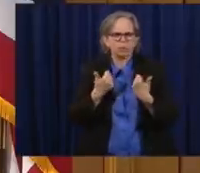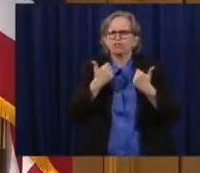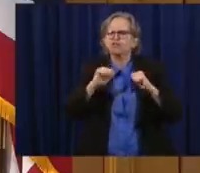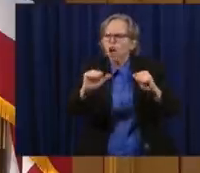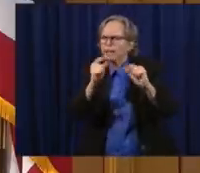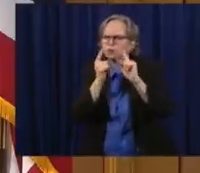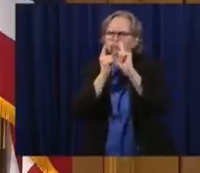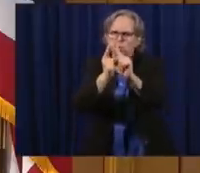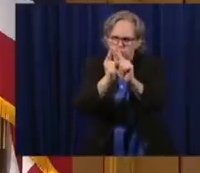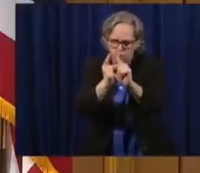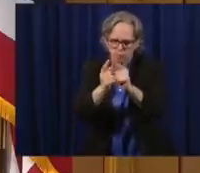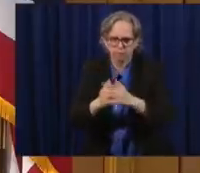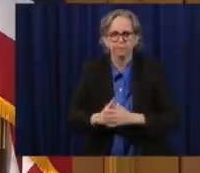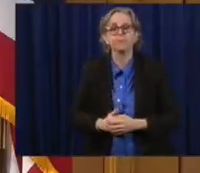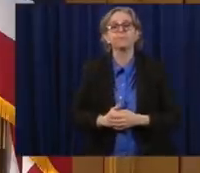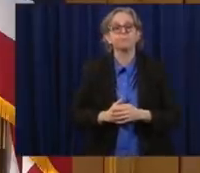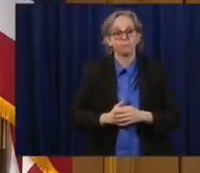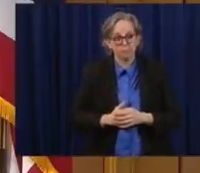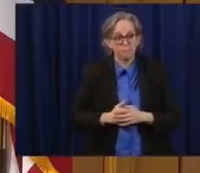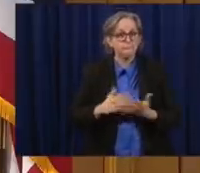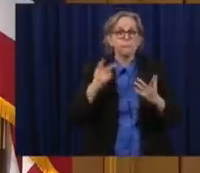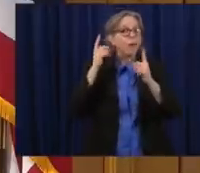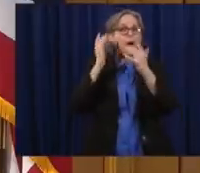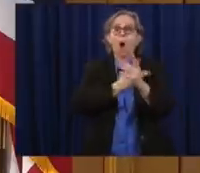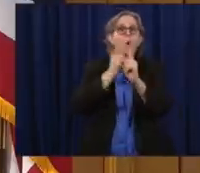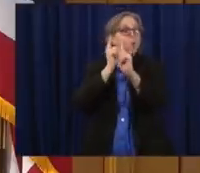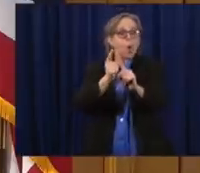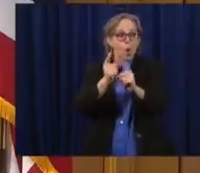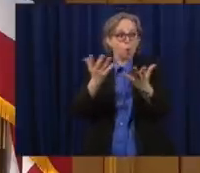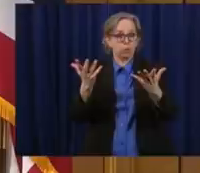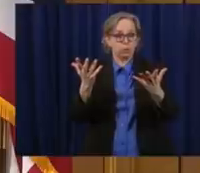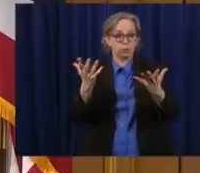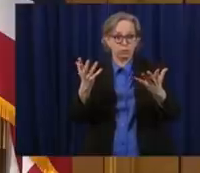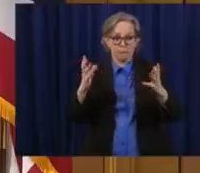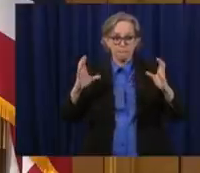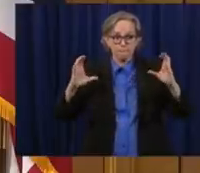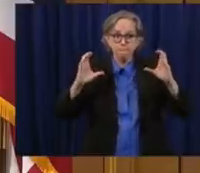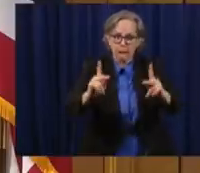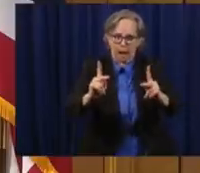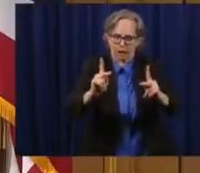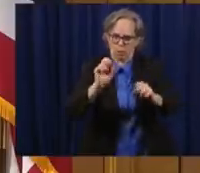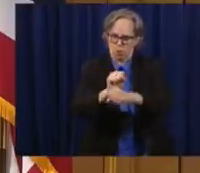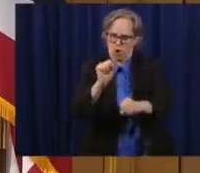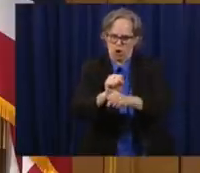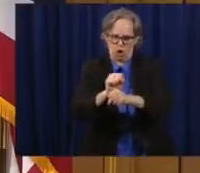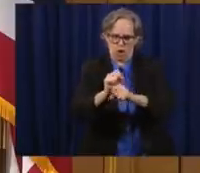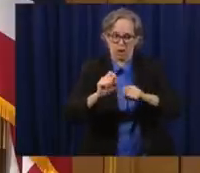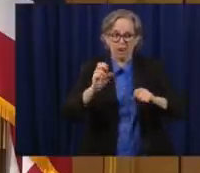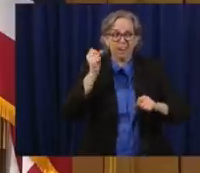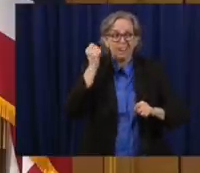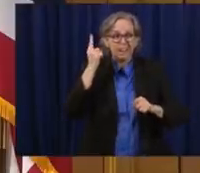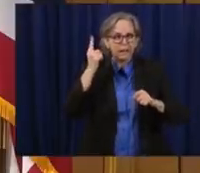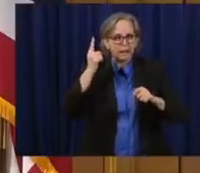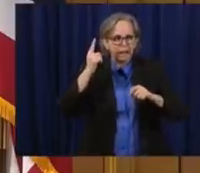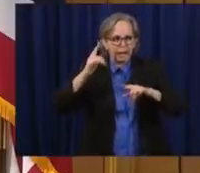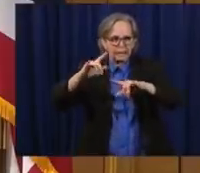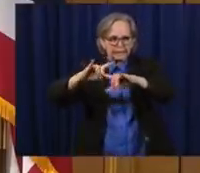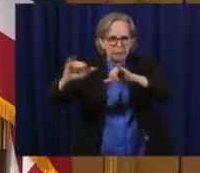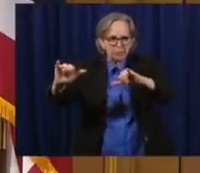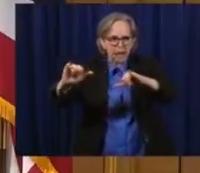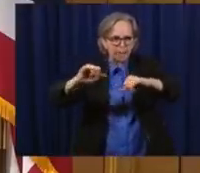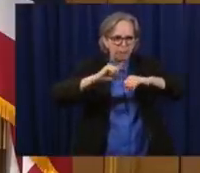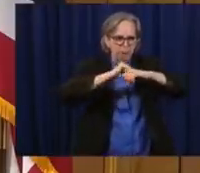get Ohioans back to work. At the same time, we're trying to protect Ohioans. We do not think those are